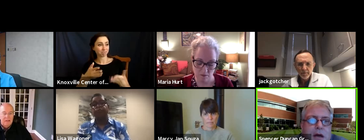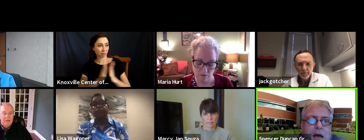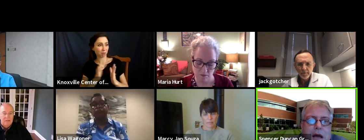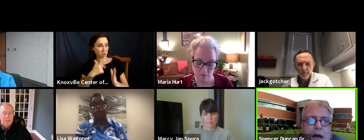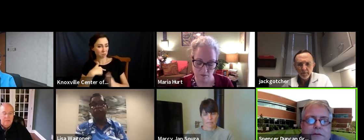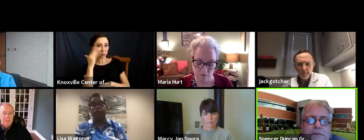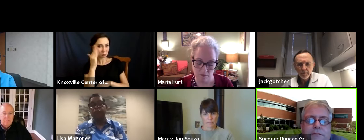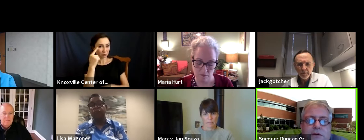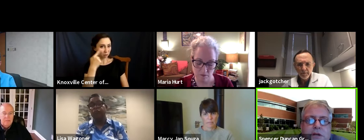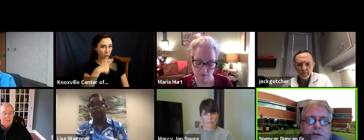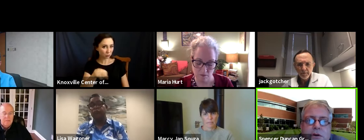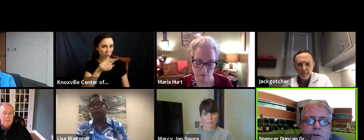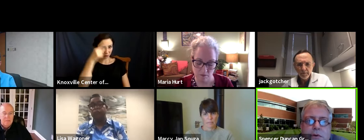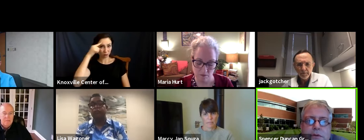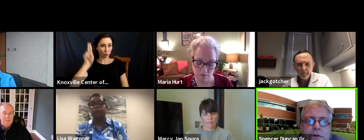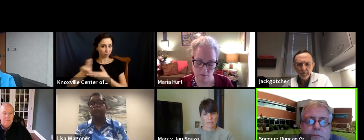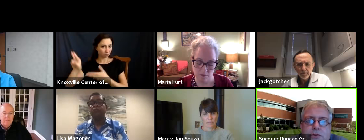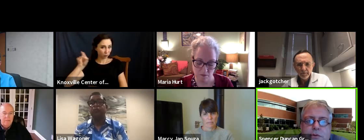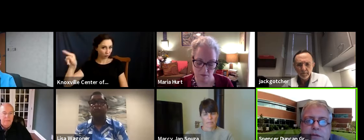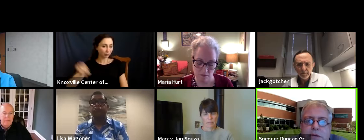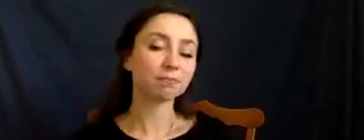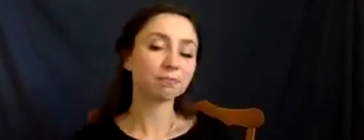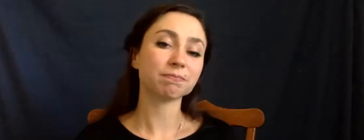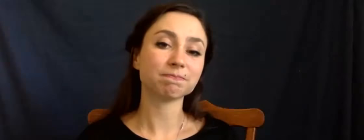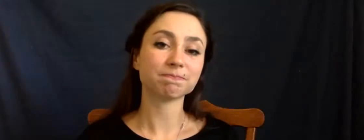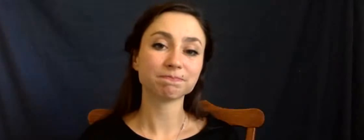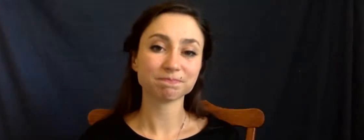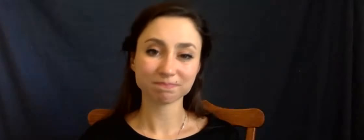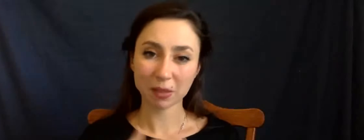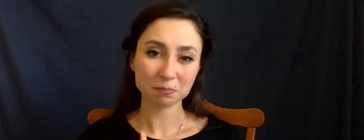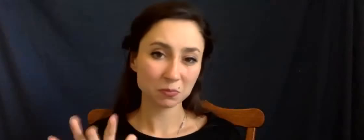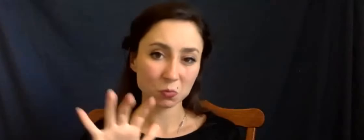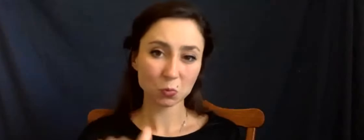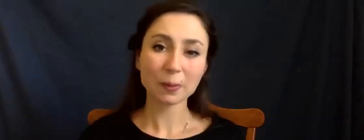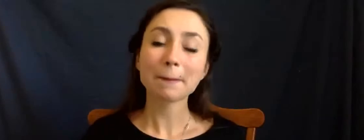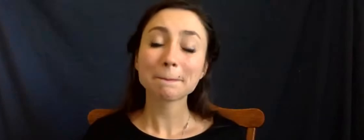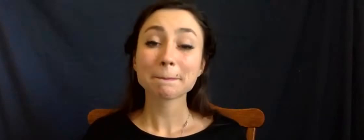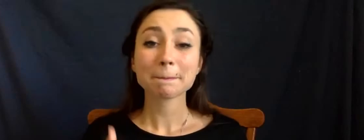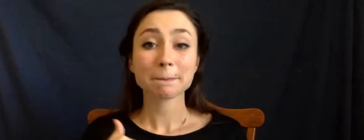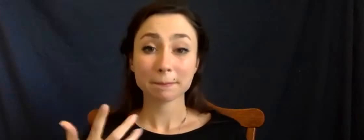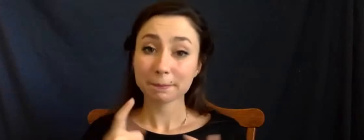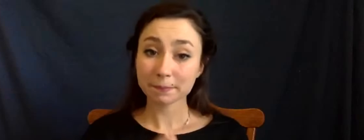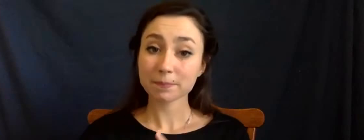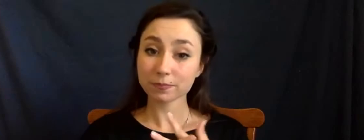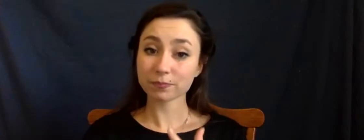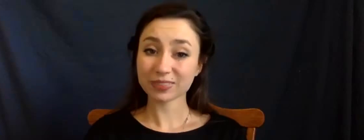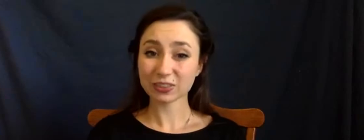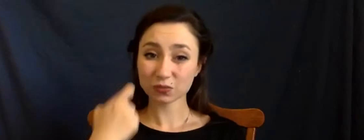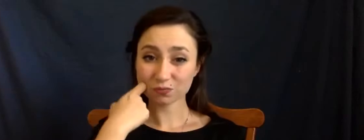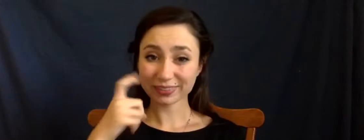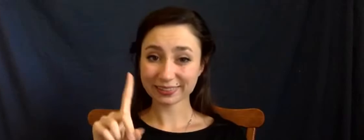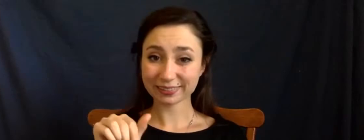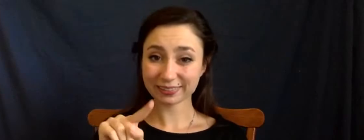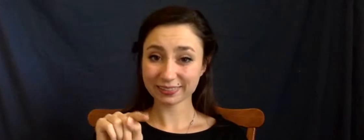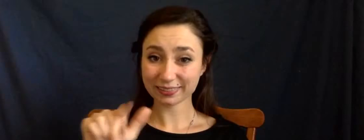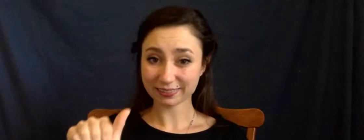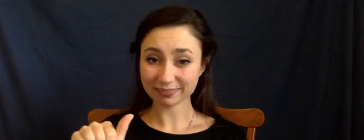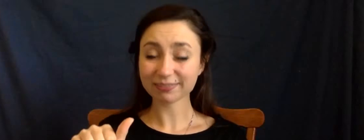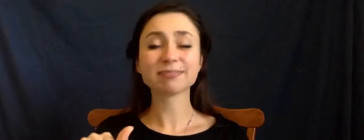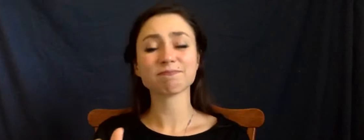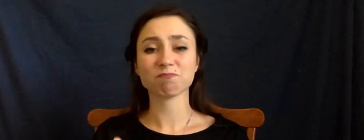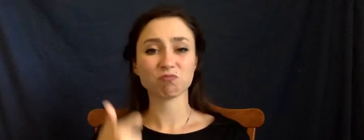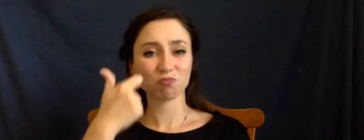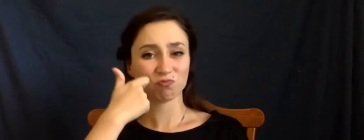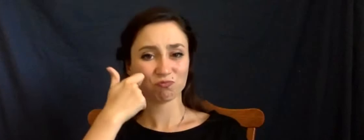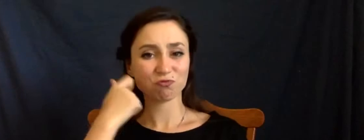so. I'd first like to start with our most recent data, then update you on our broader testing strategy for the campus,